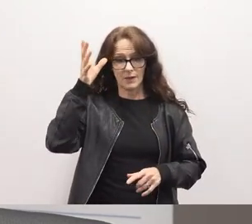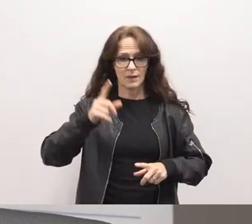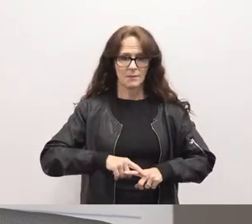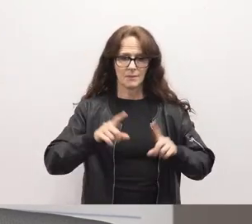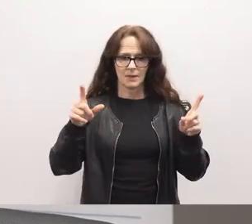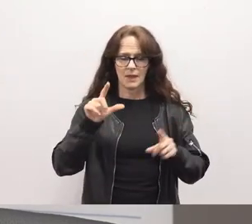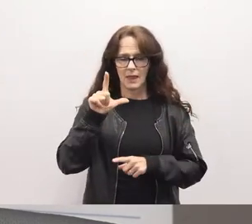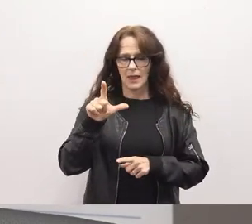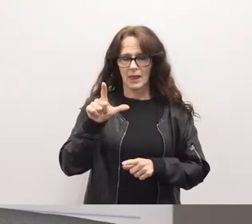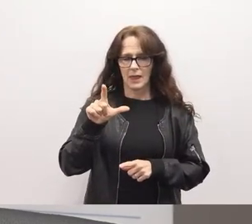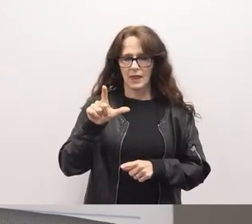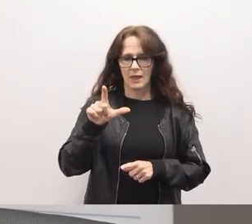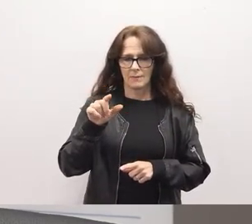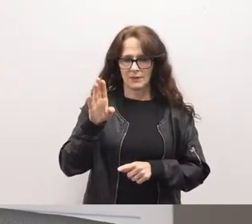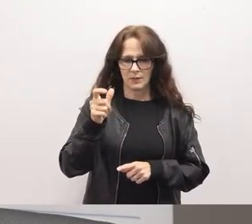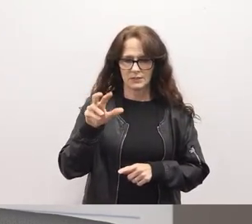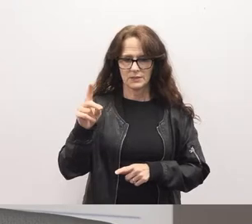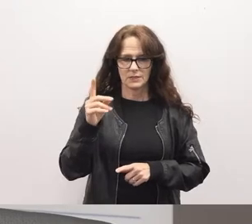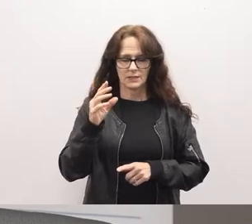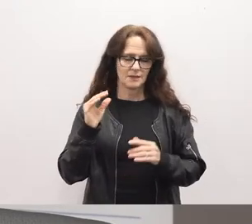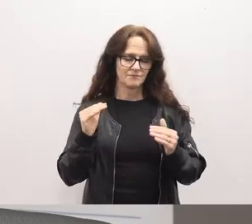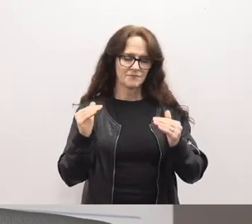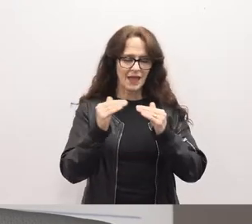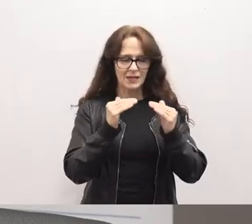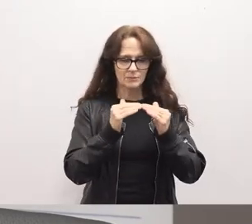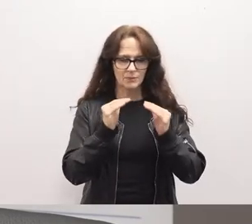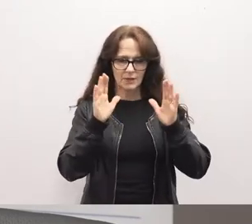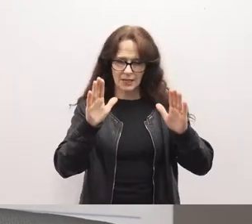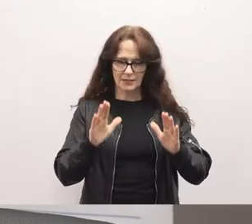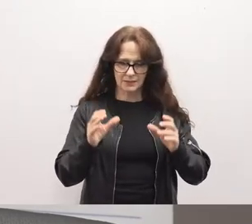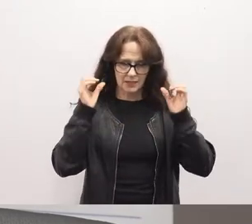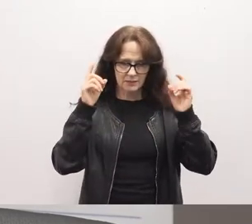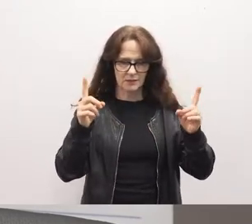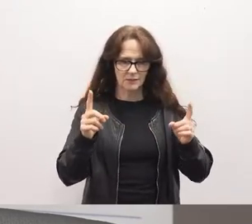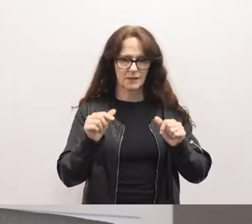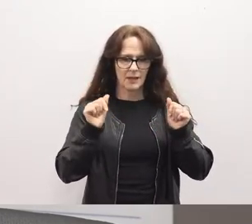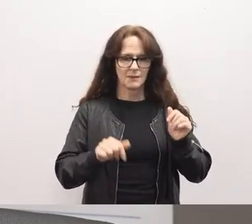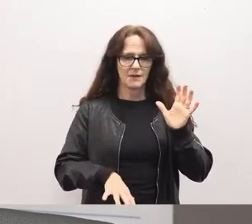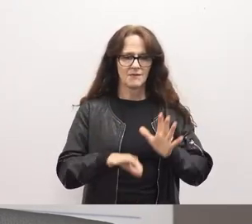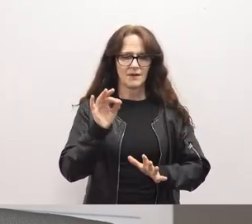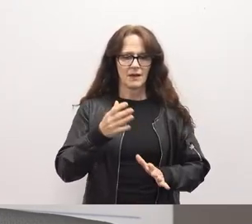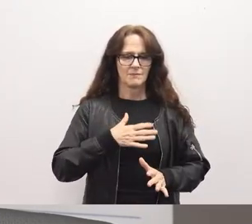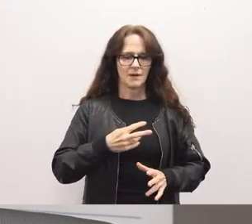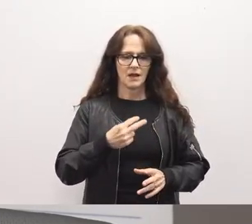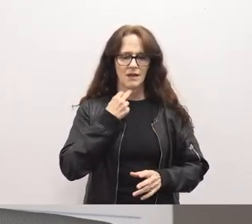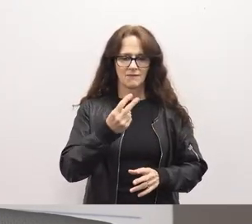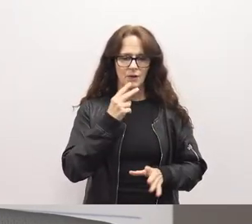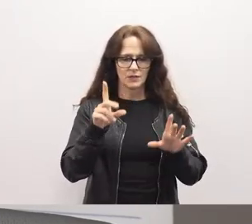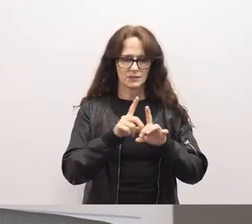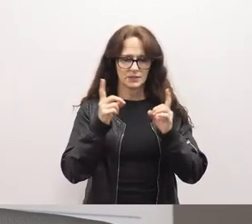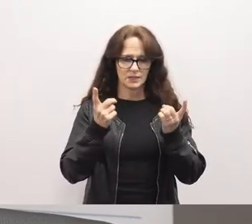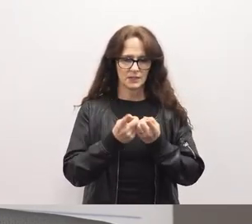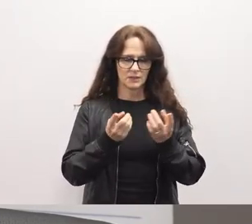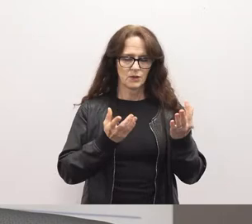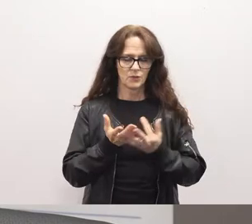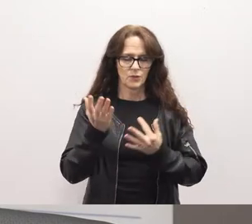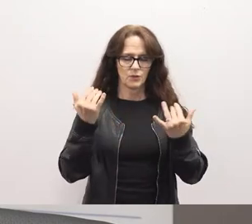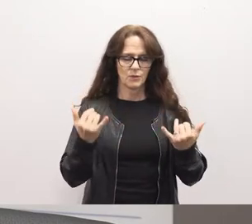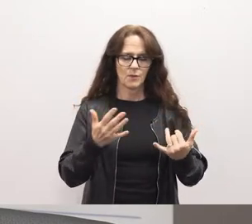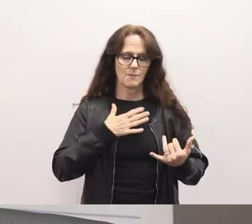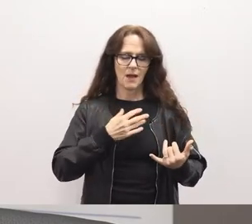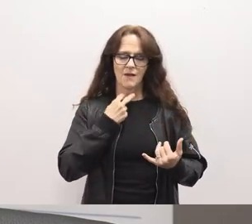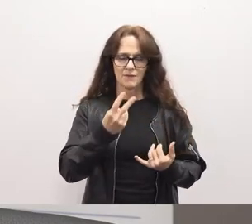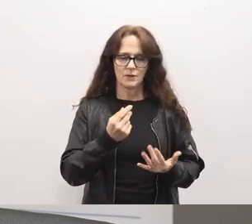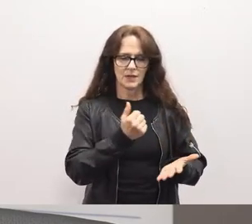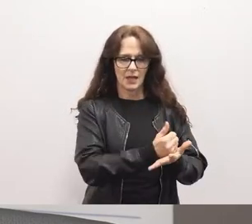through LBUSD's commitment to equitable and excellent education, I was able to find my voice in the district. And it's through this voice that I want to help